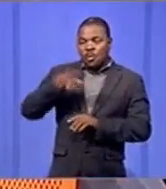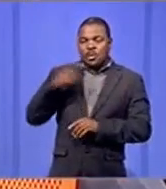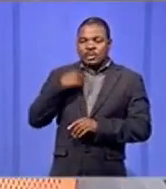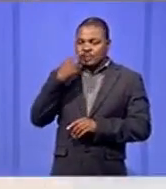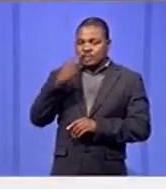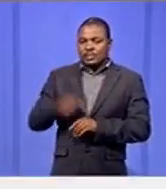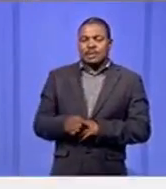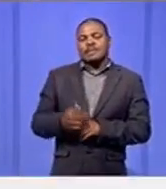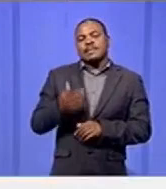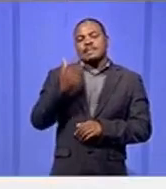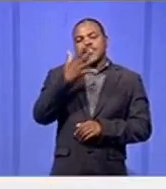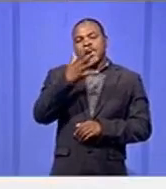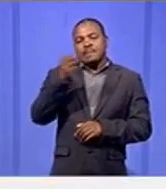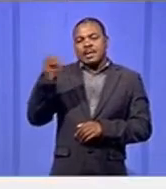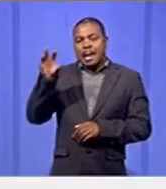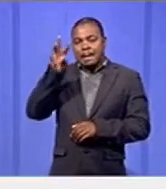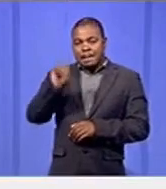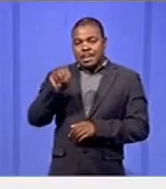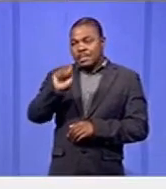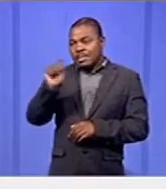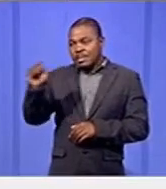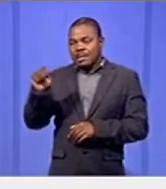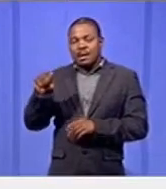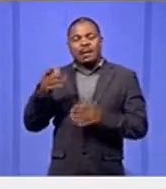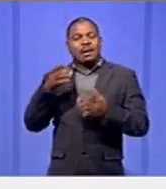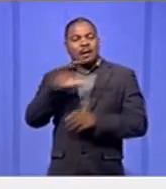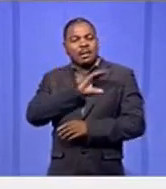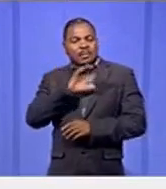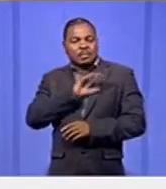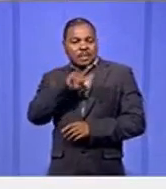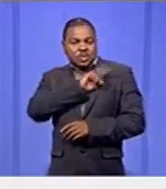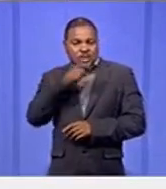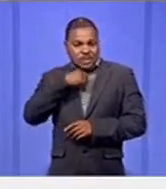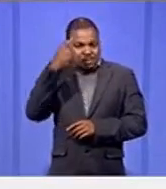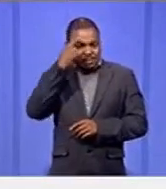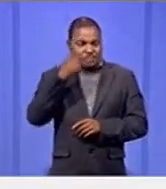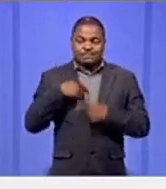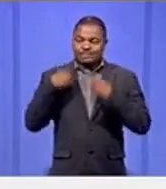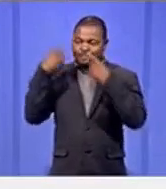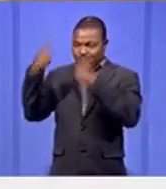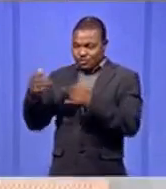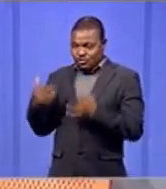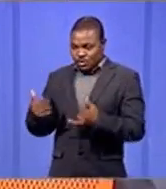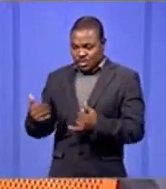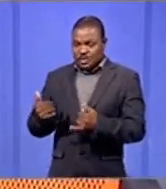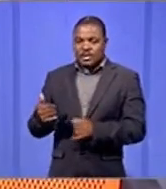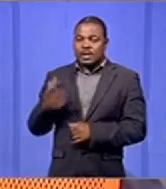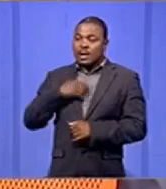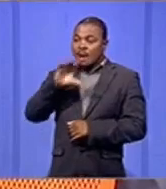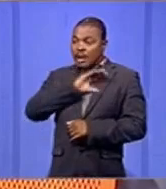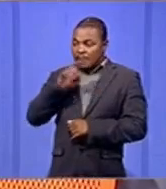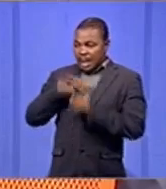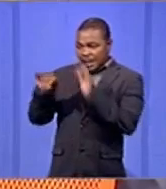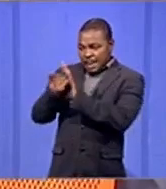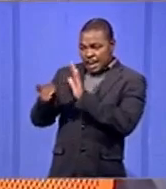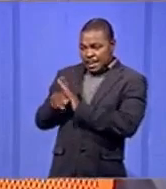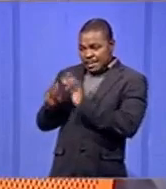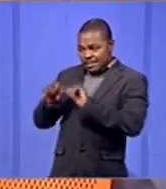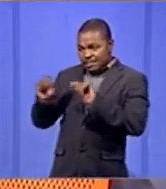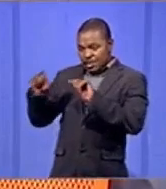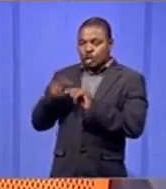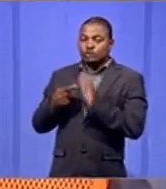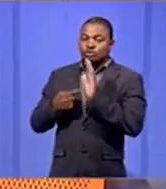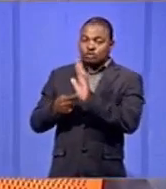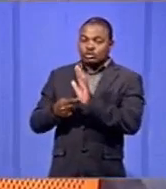about 500 million that is still outstanding from the customers. Hence today we have declared this day to go around to those customers that we've identified to ensure